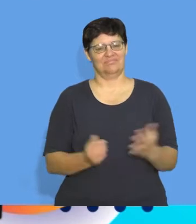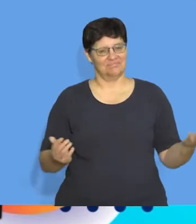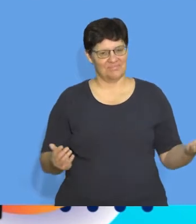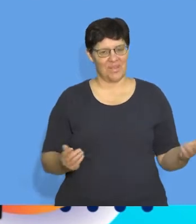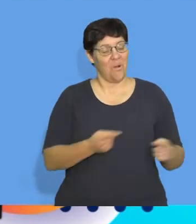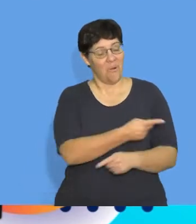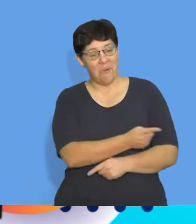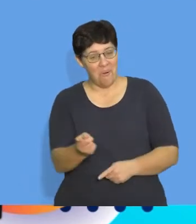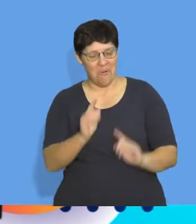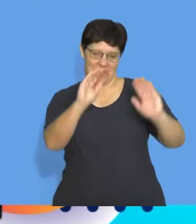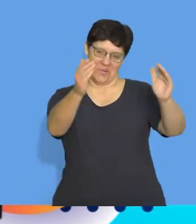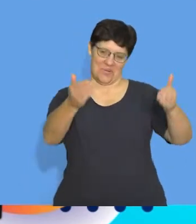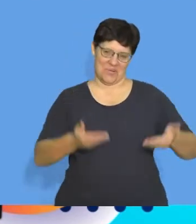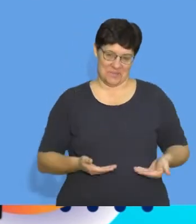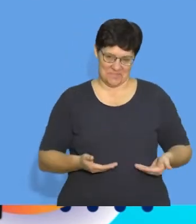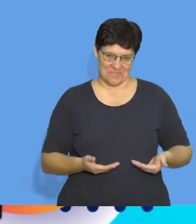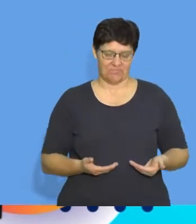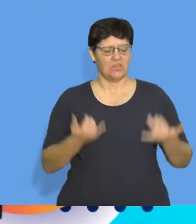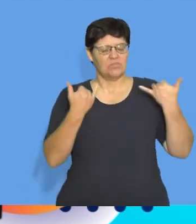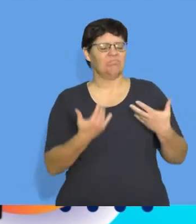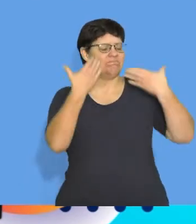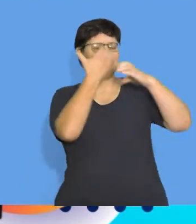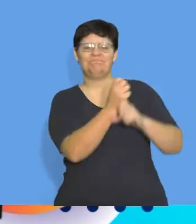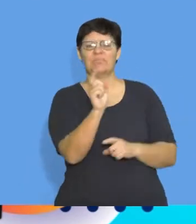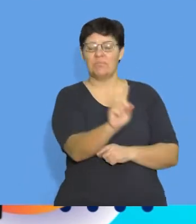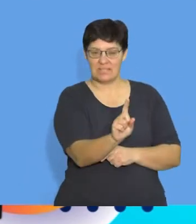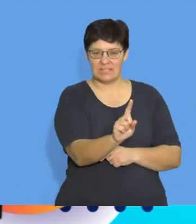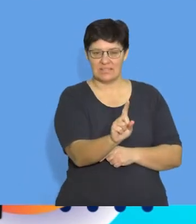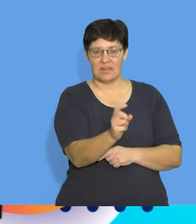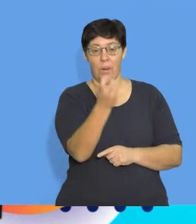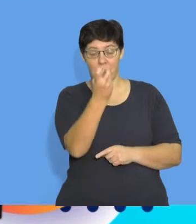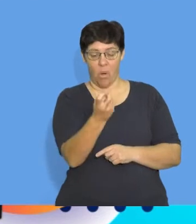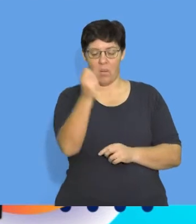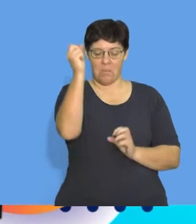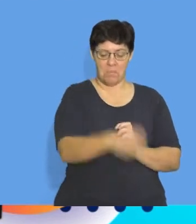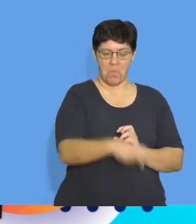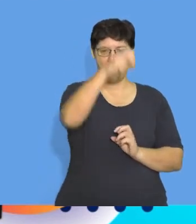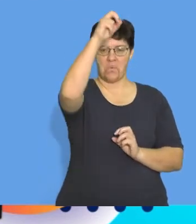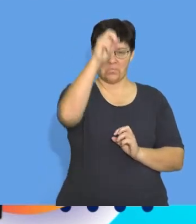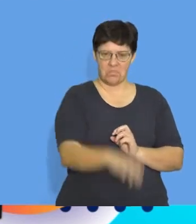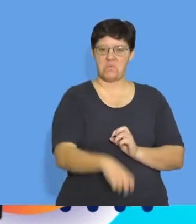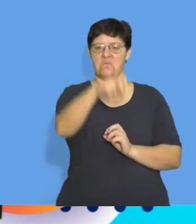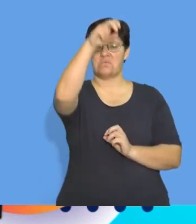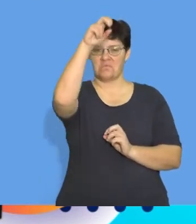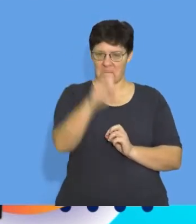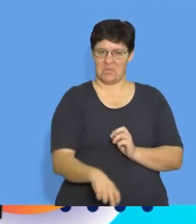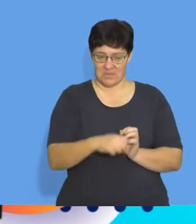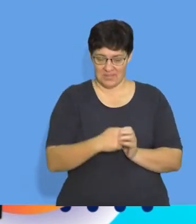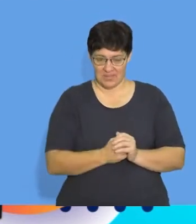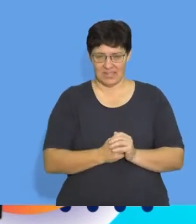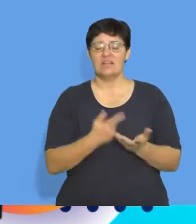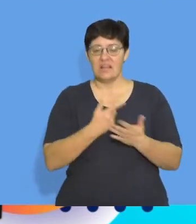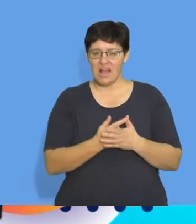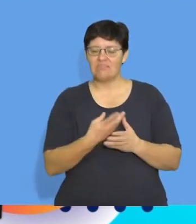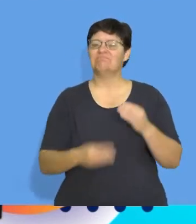Welcome everyone. Today we're looking at bouncing balls. It's just one extra little section of